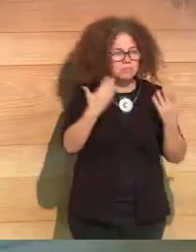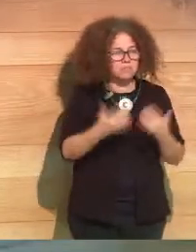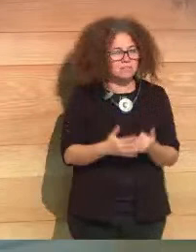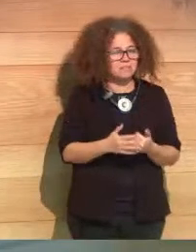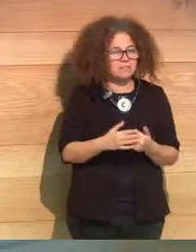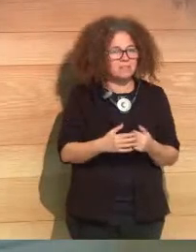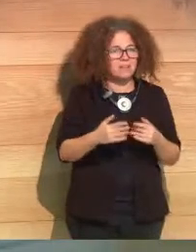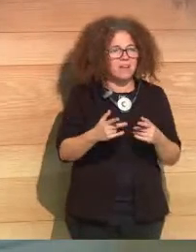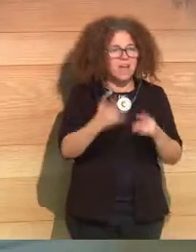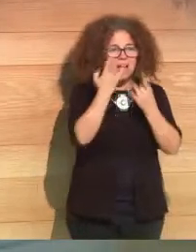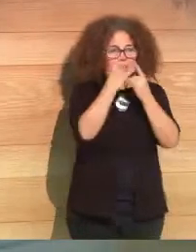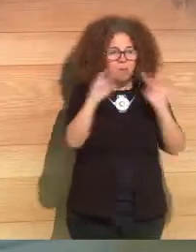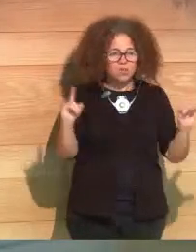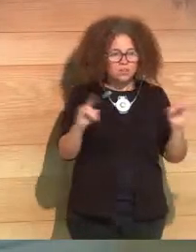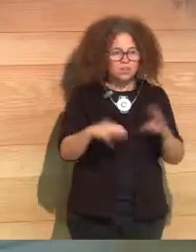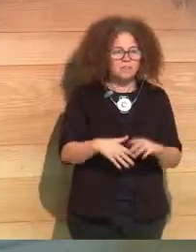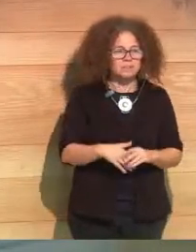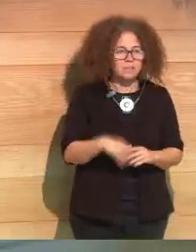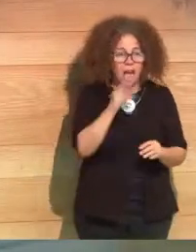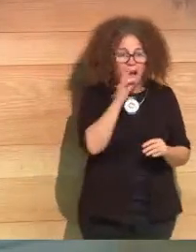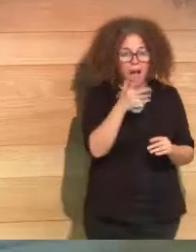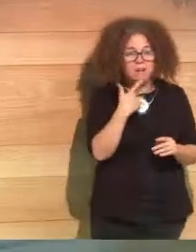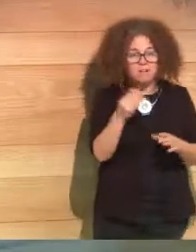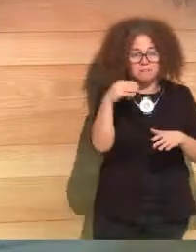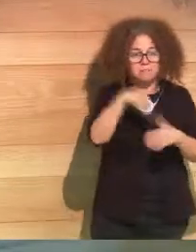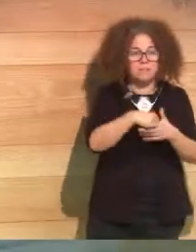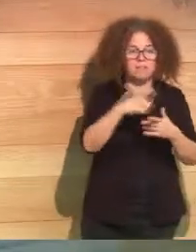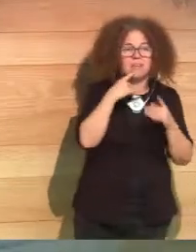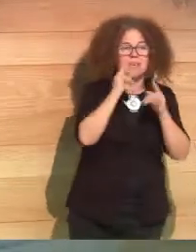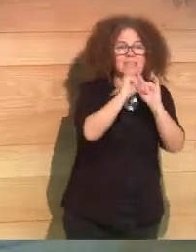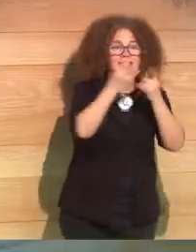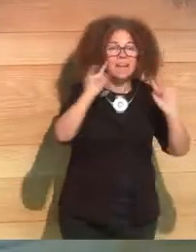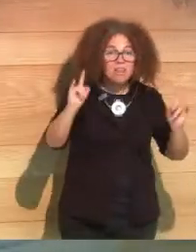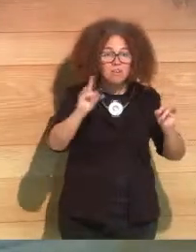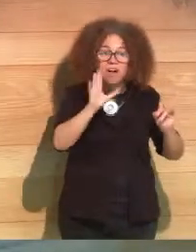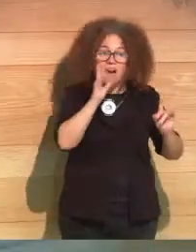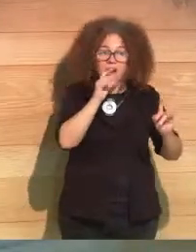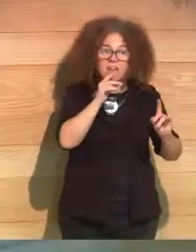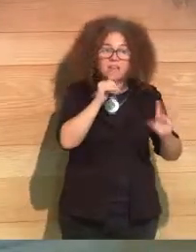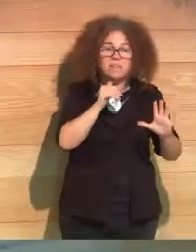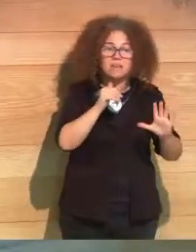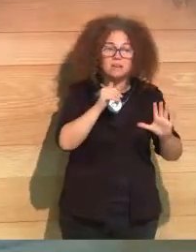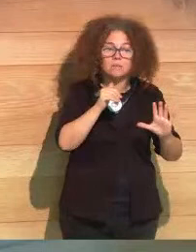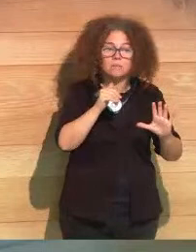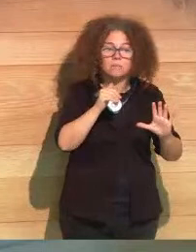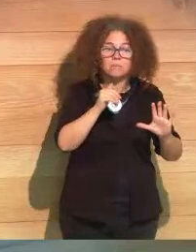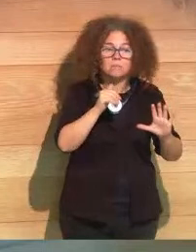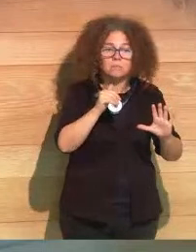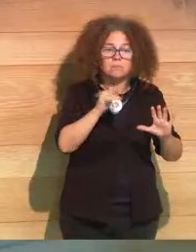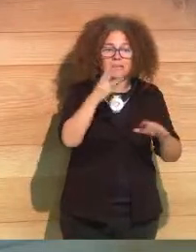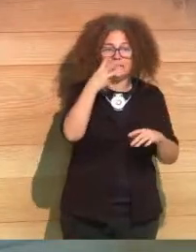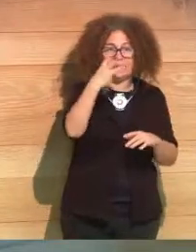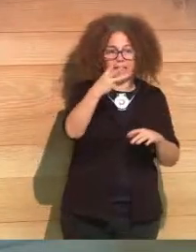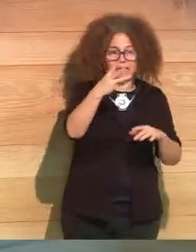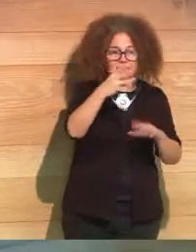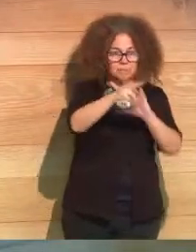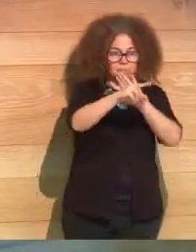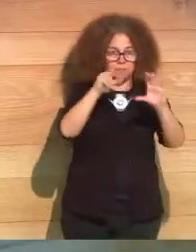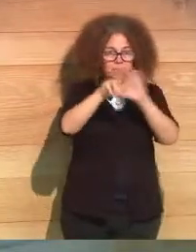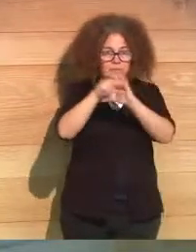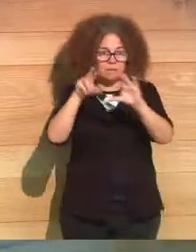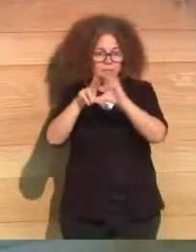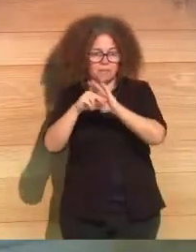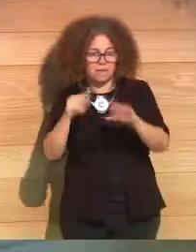Si nos podéis proyectar la siguiente. If you can play the next one, it's an installation that is composed by 3